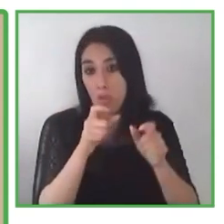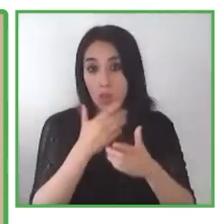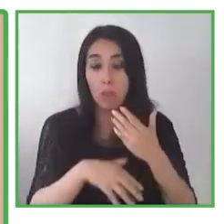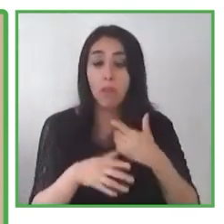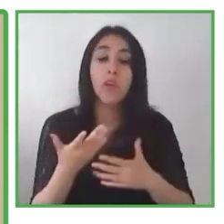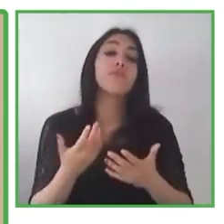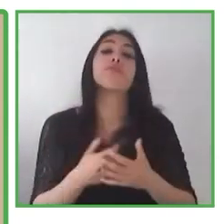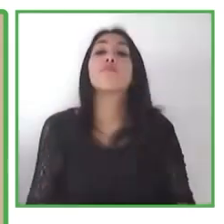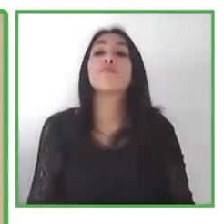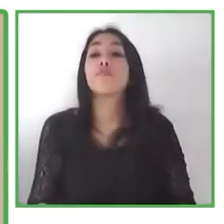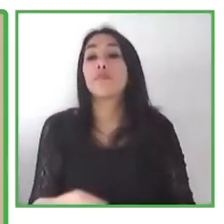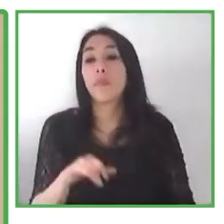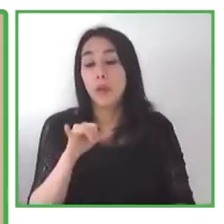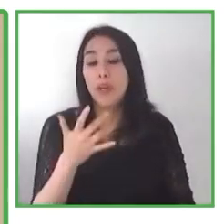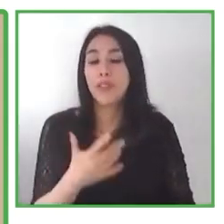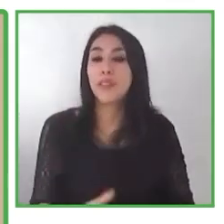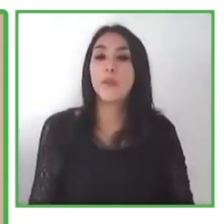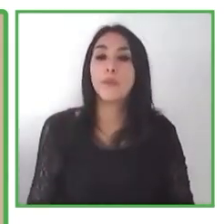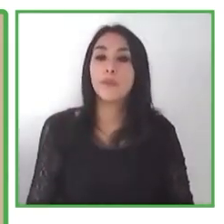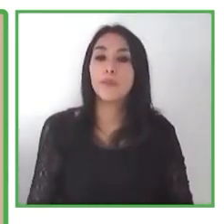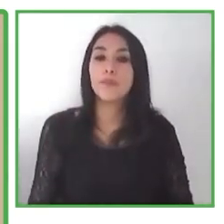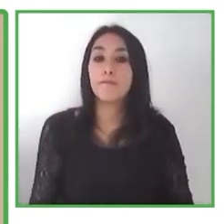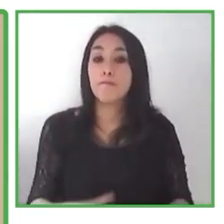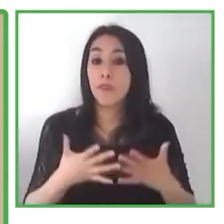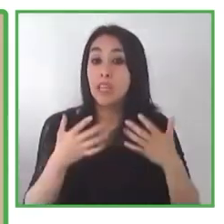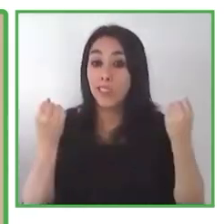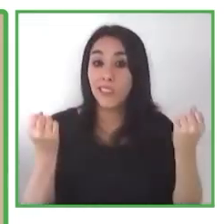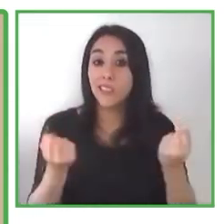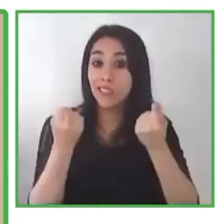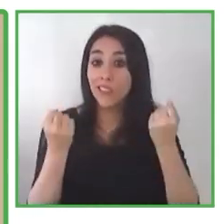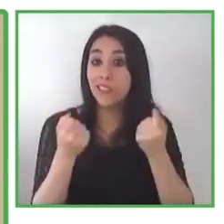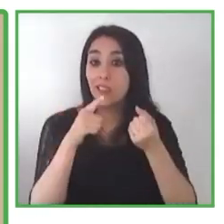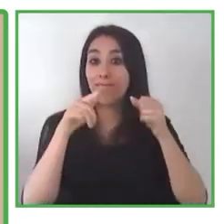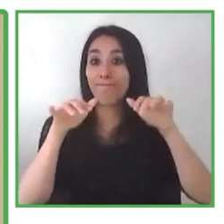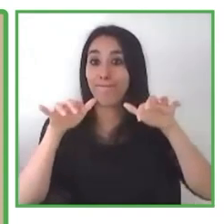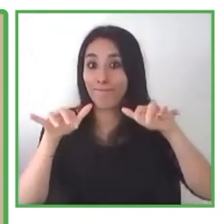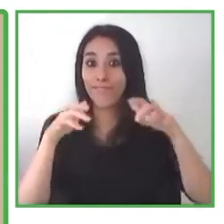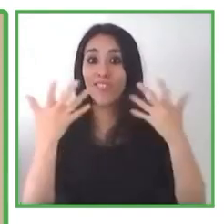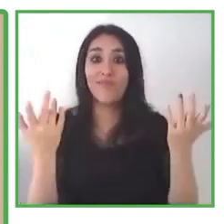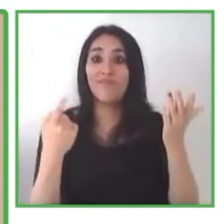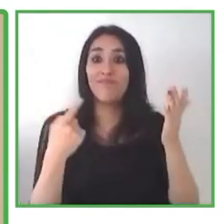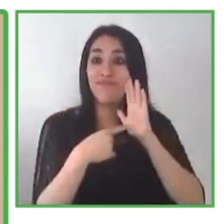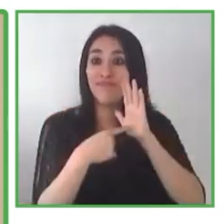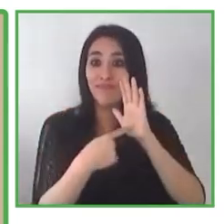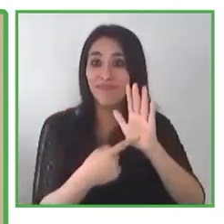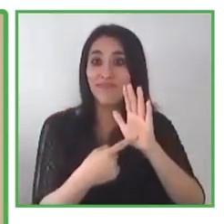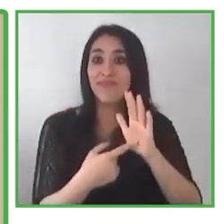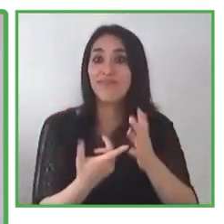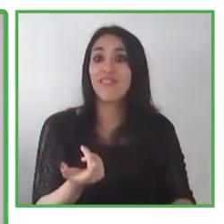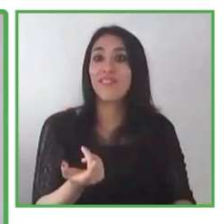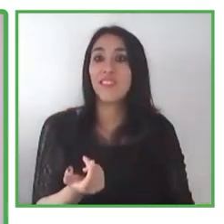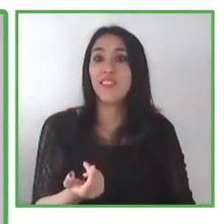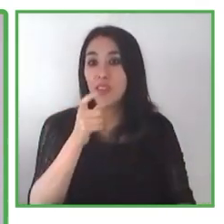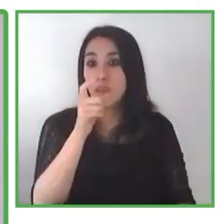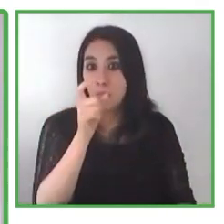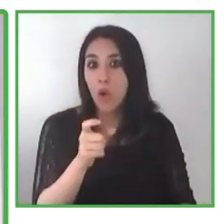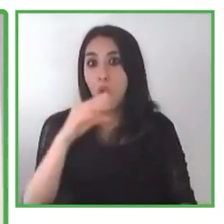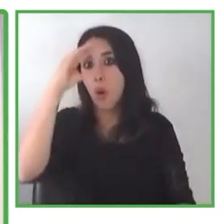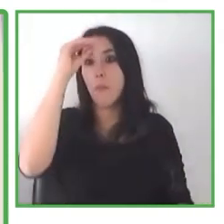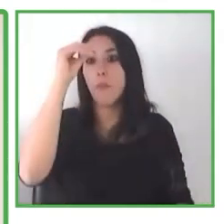having opportunities for people with disability, and also aim to the participation of